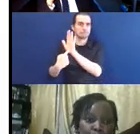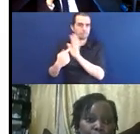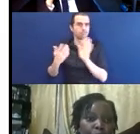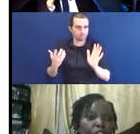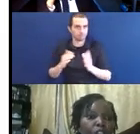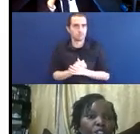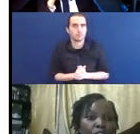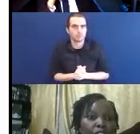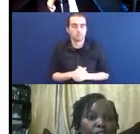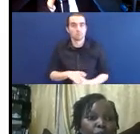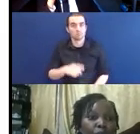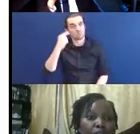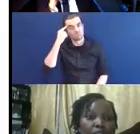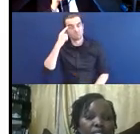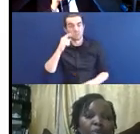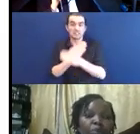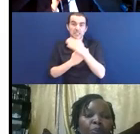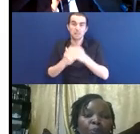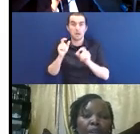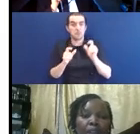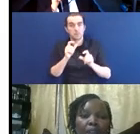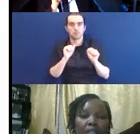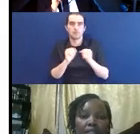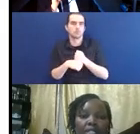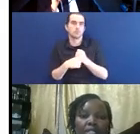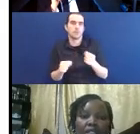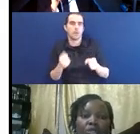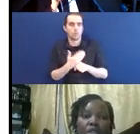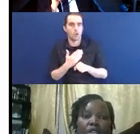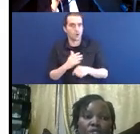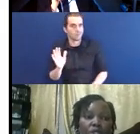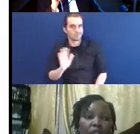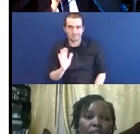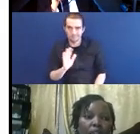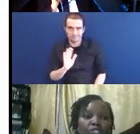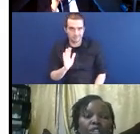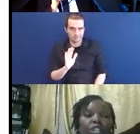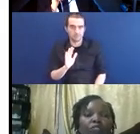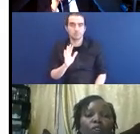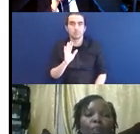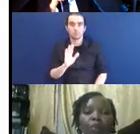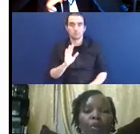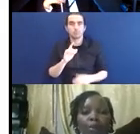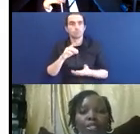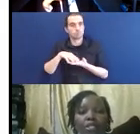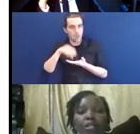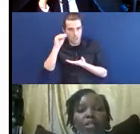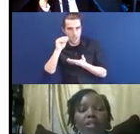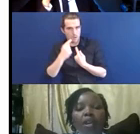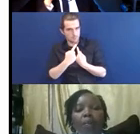people. Don't assume that disabled people lack the necessary education and training for